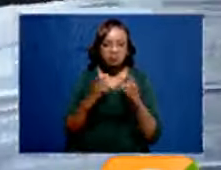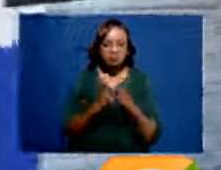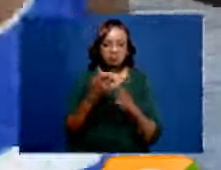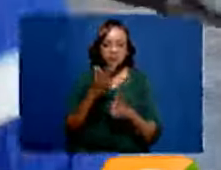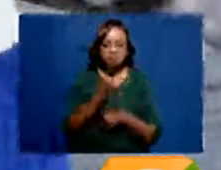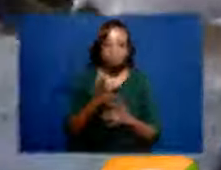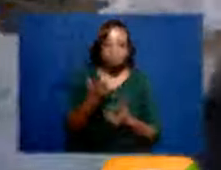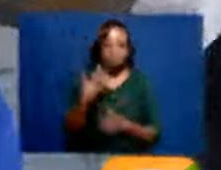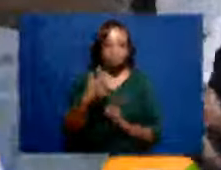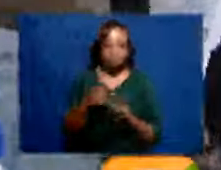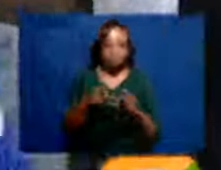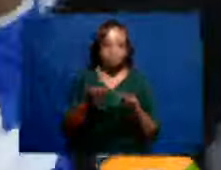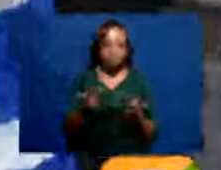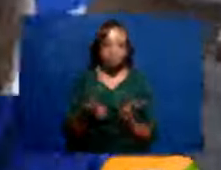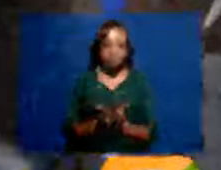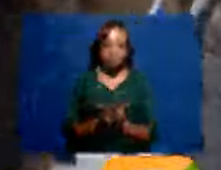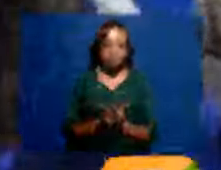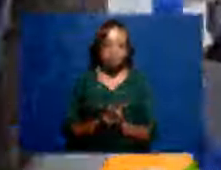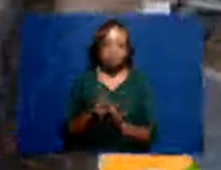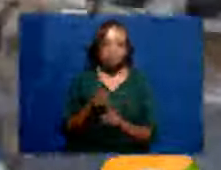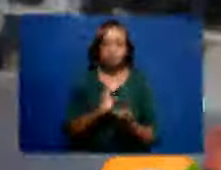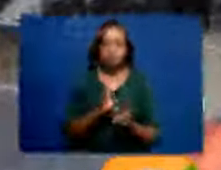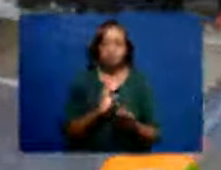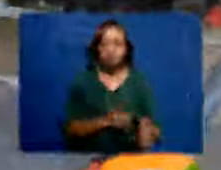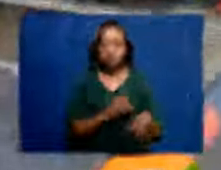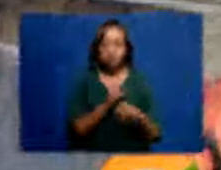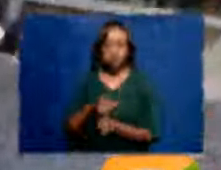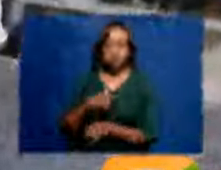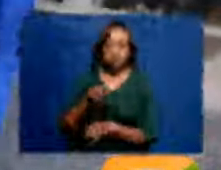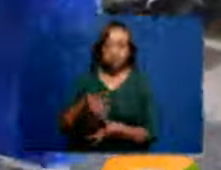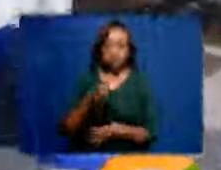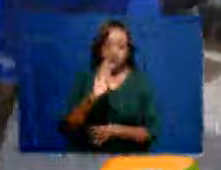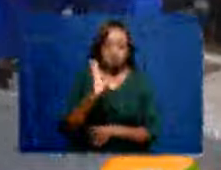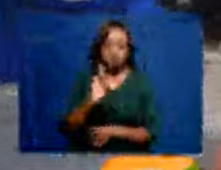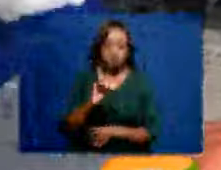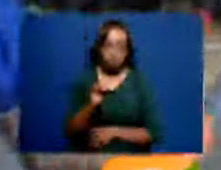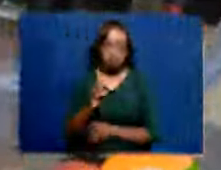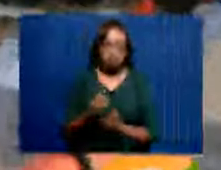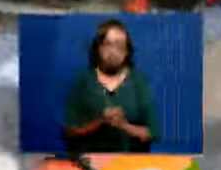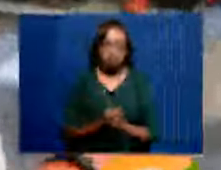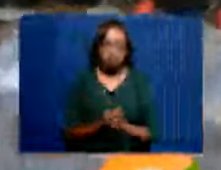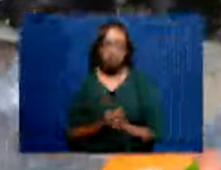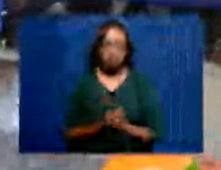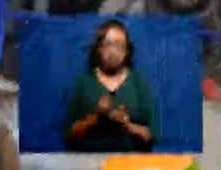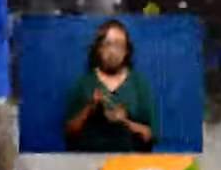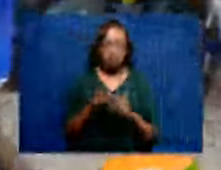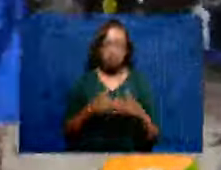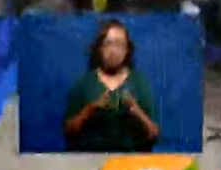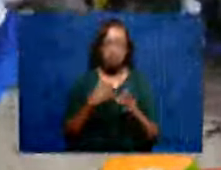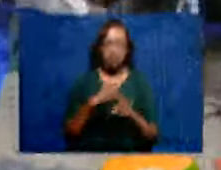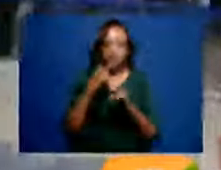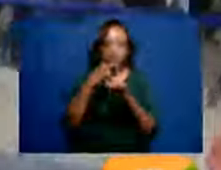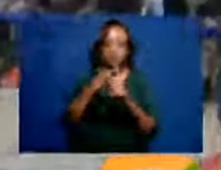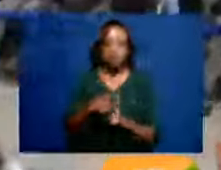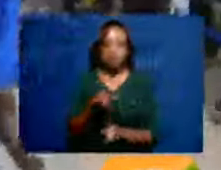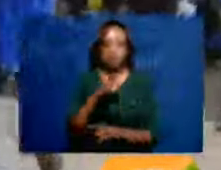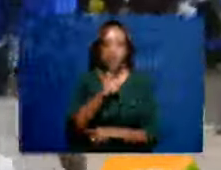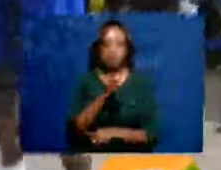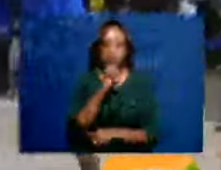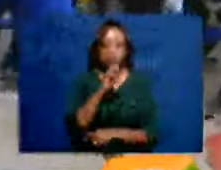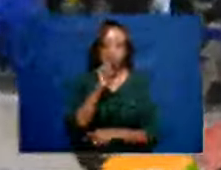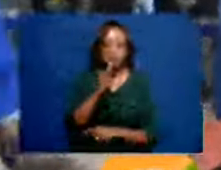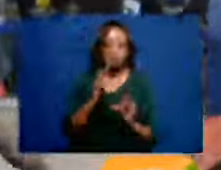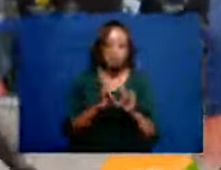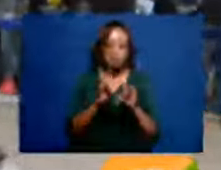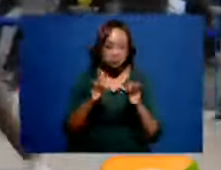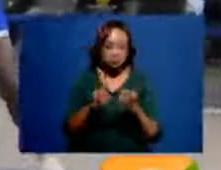Park Bus Park Hall, Uhuru Park, Nairobi. The preliminary rounds opened the action with a total of 52 bouts on the cards.